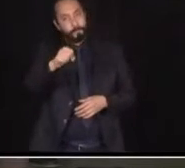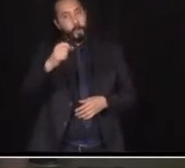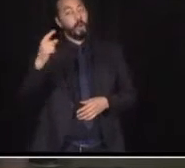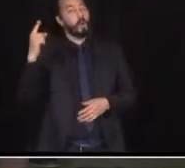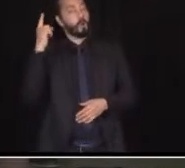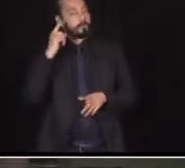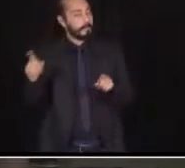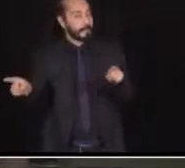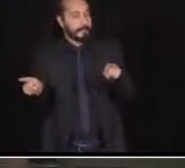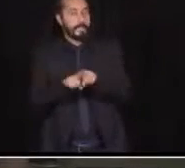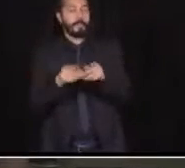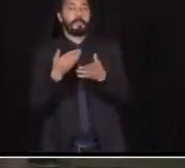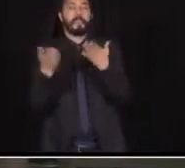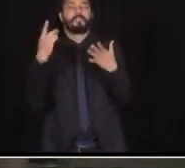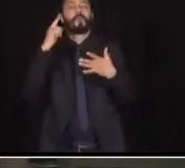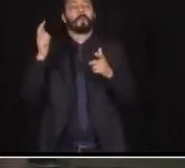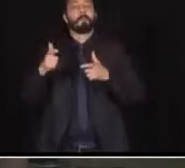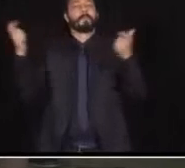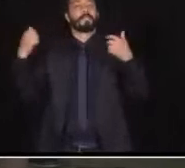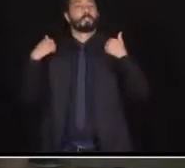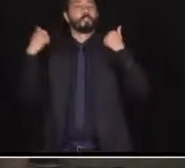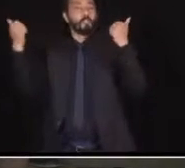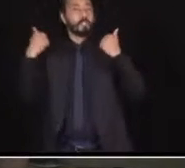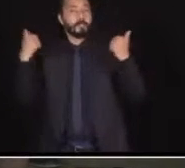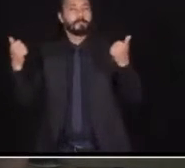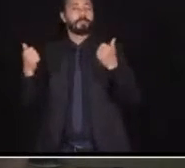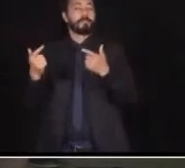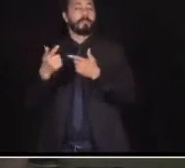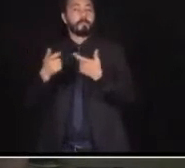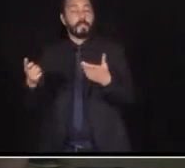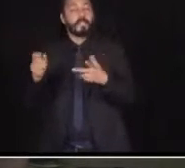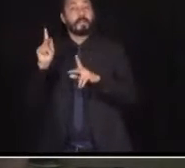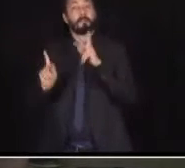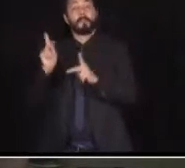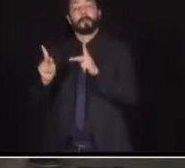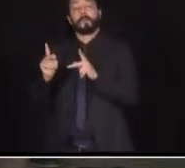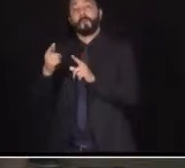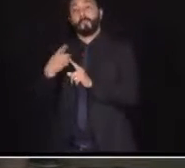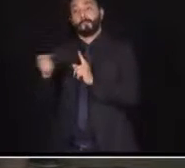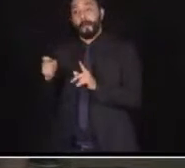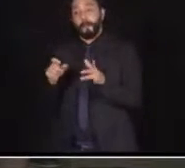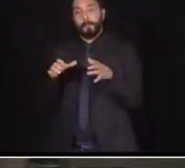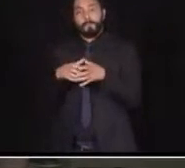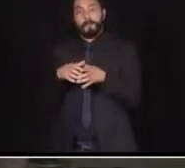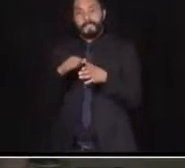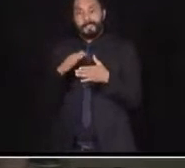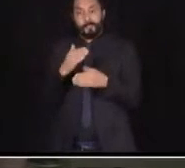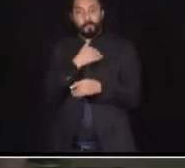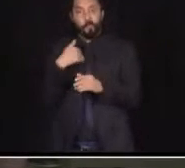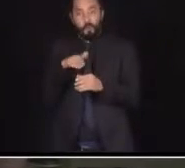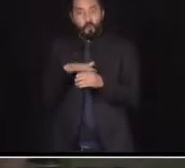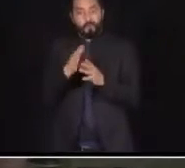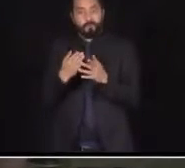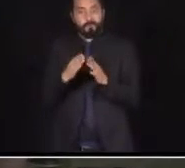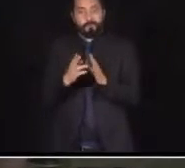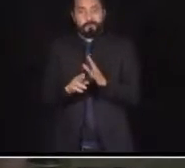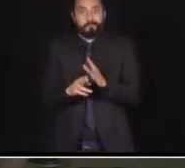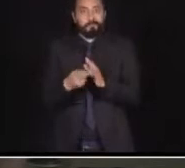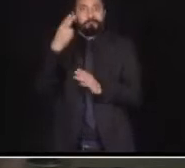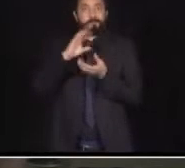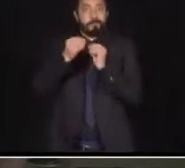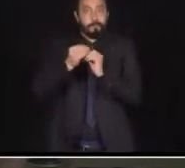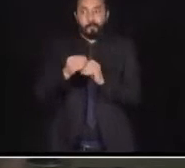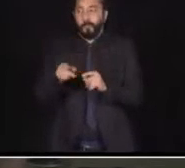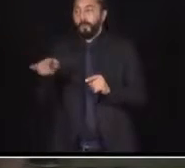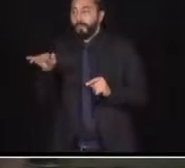fitness places as well, that they're traveling from the hotspots into other regions to go